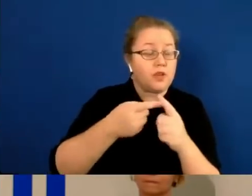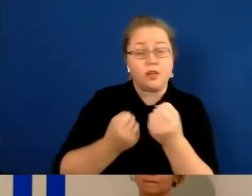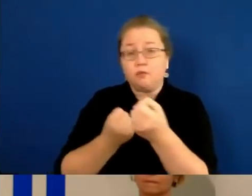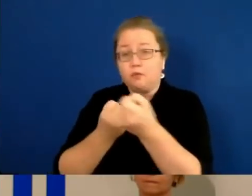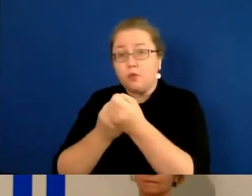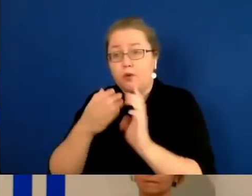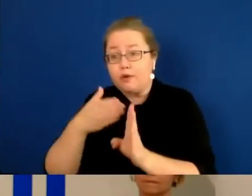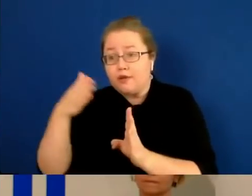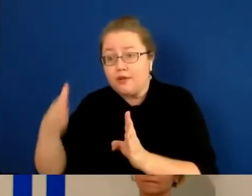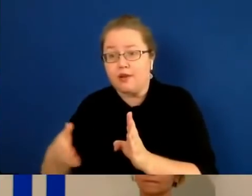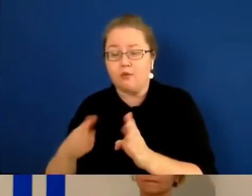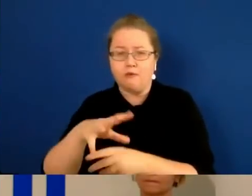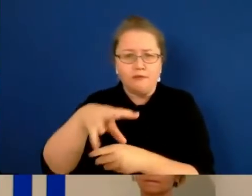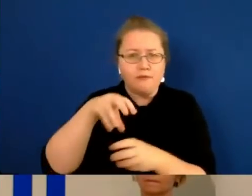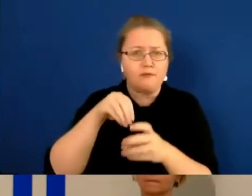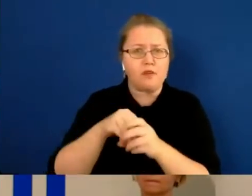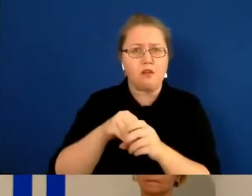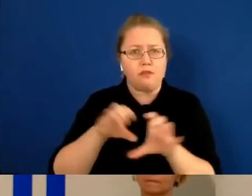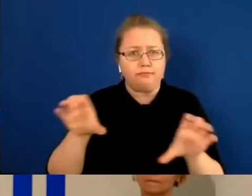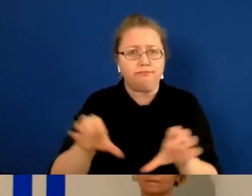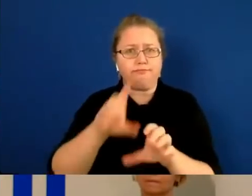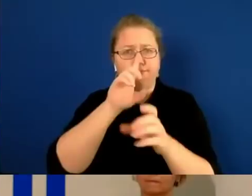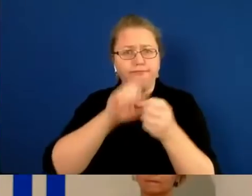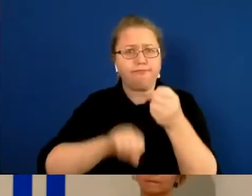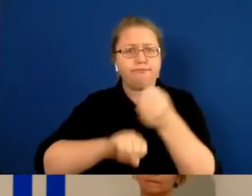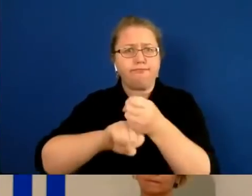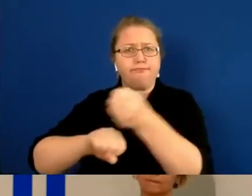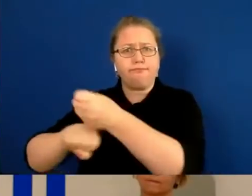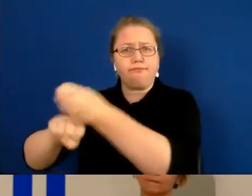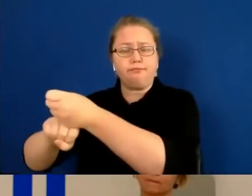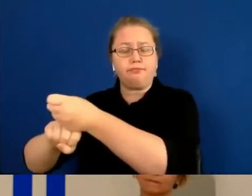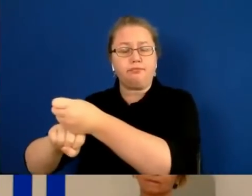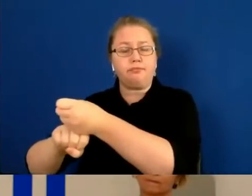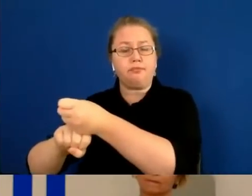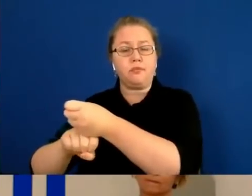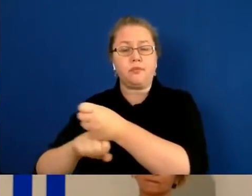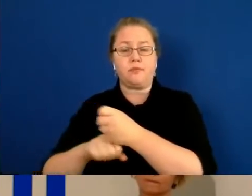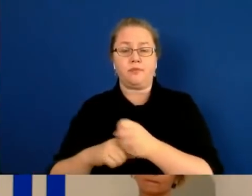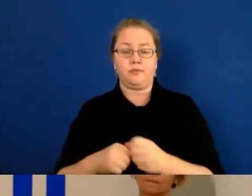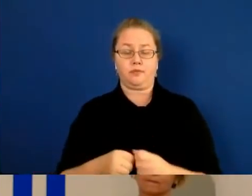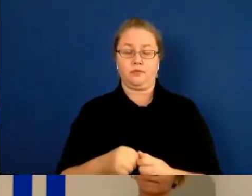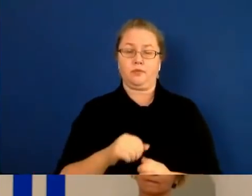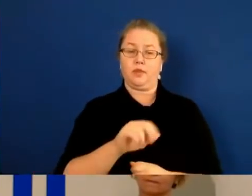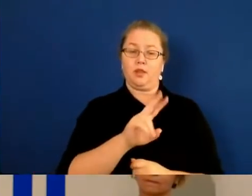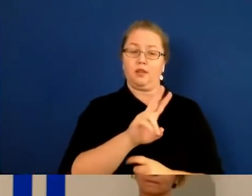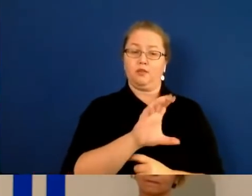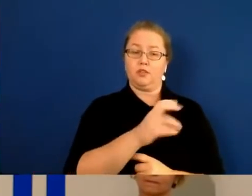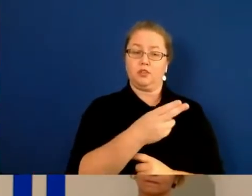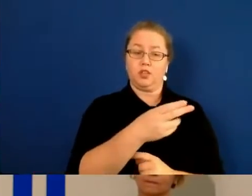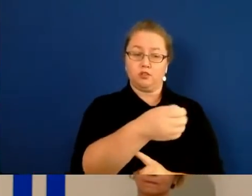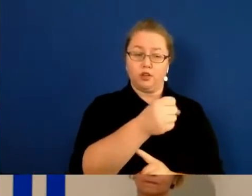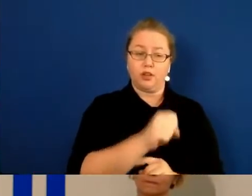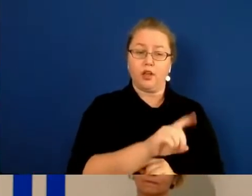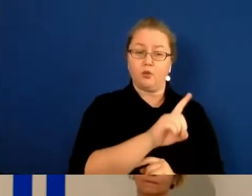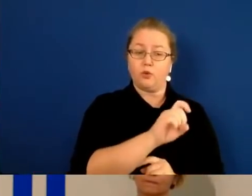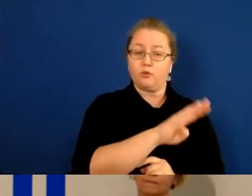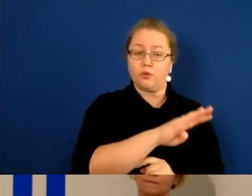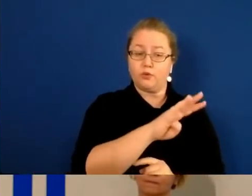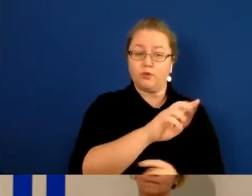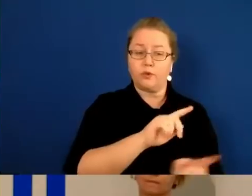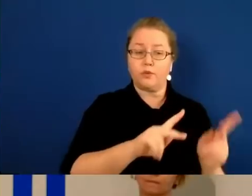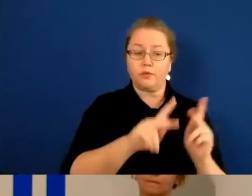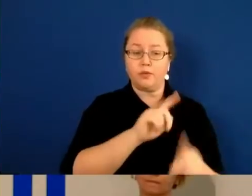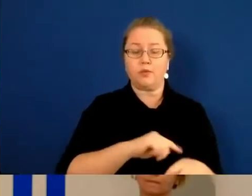support the efforts of public health. What is moving about this as well is that 7,953 individuals expressed